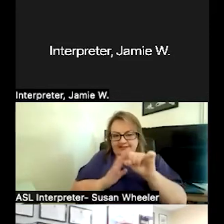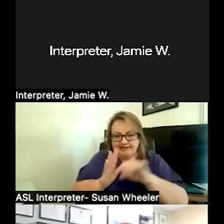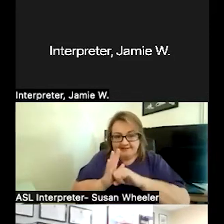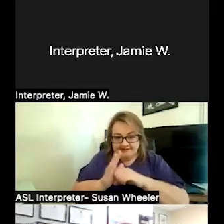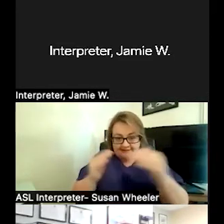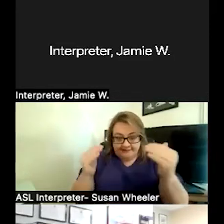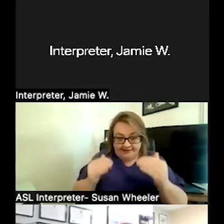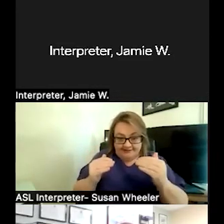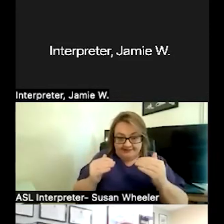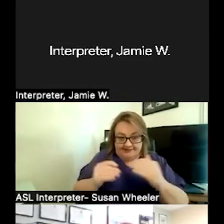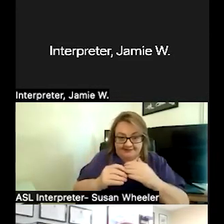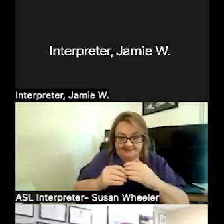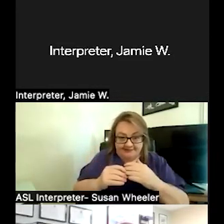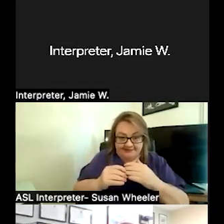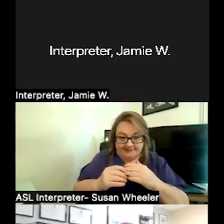Next.